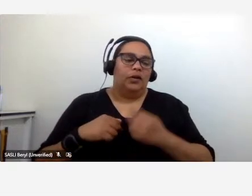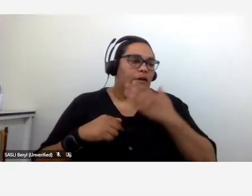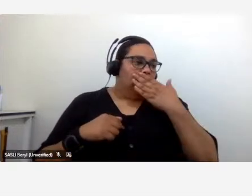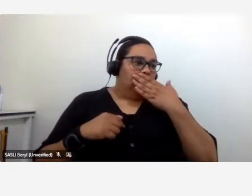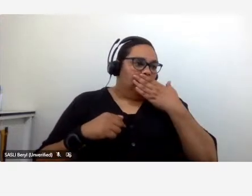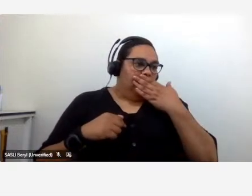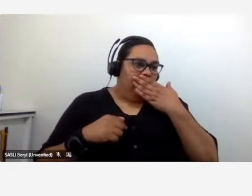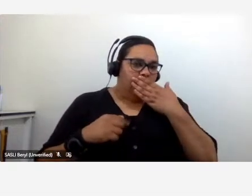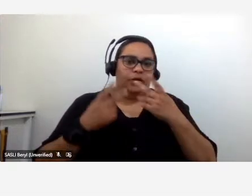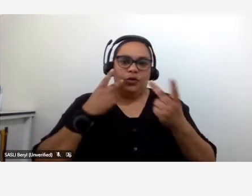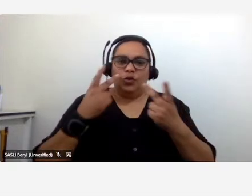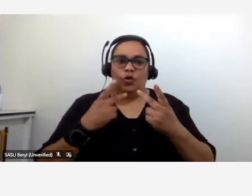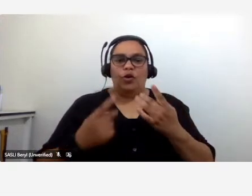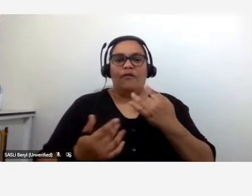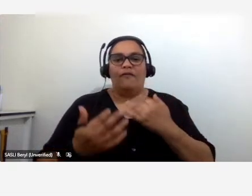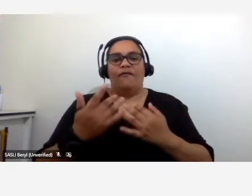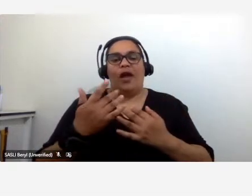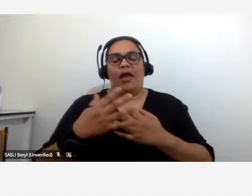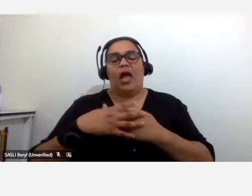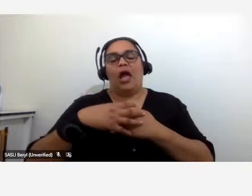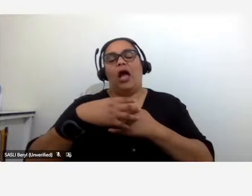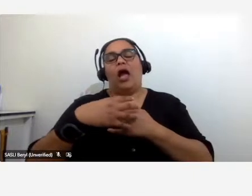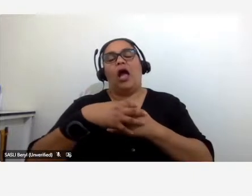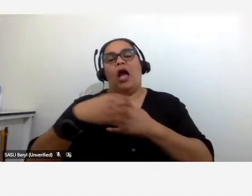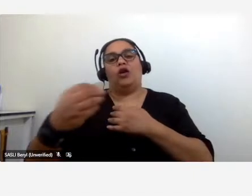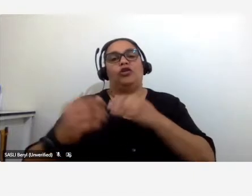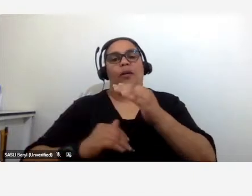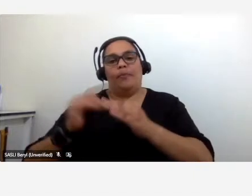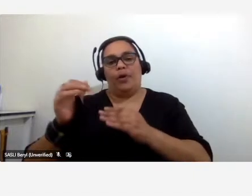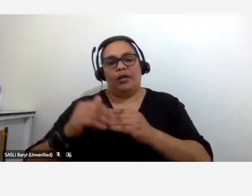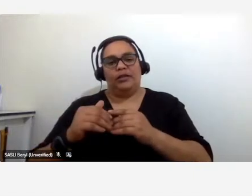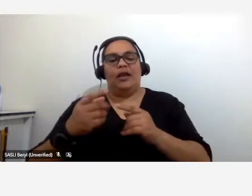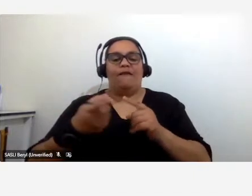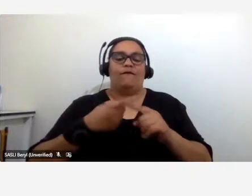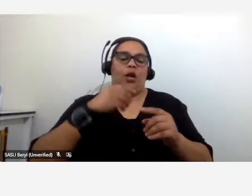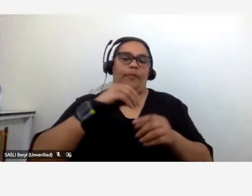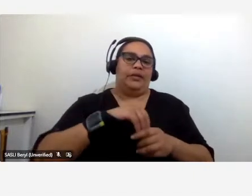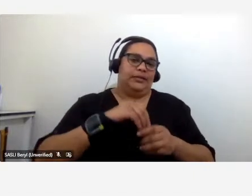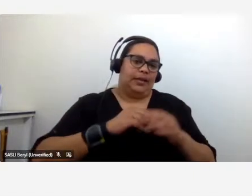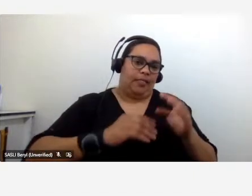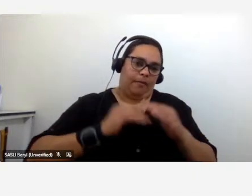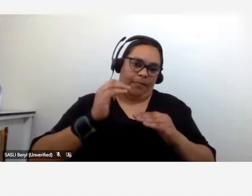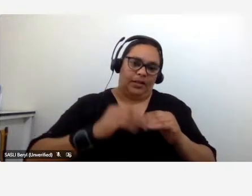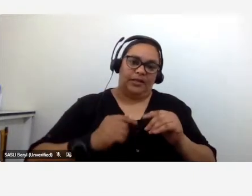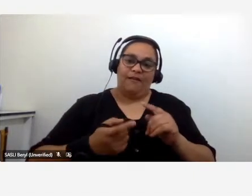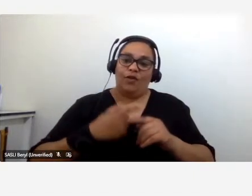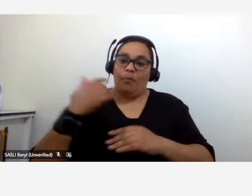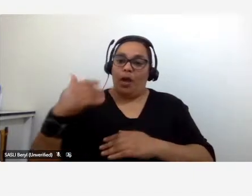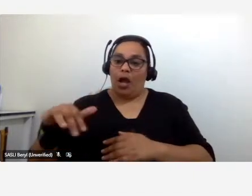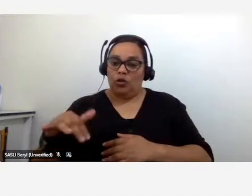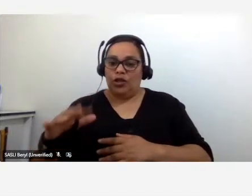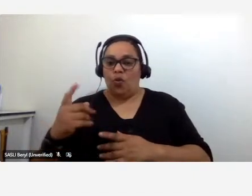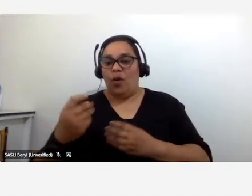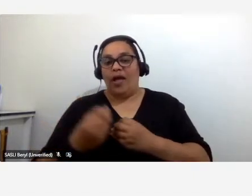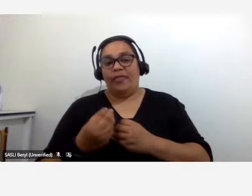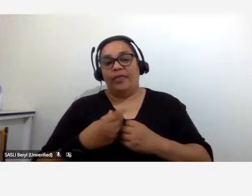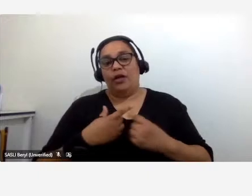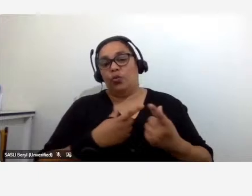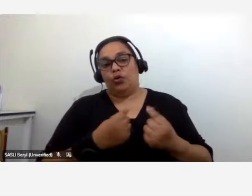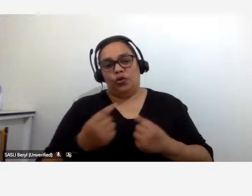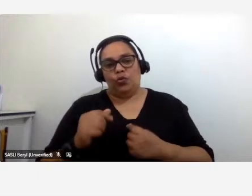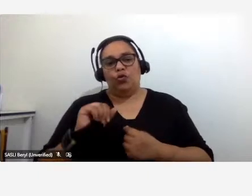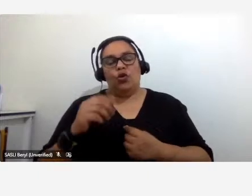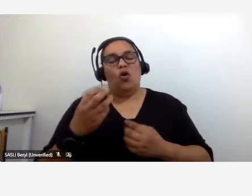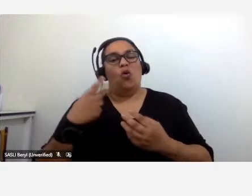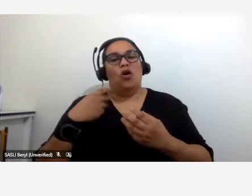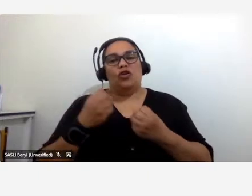into possibilities of fire coming outside of the building and coming from inside. Coming from outside, one of the things that we did, there were a lot